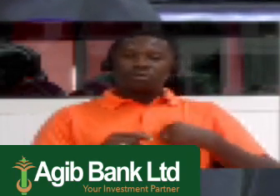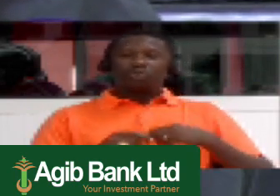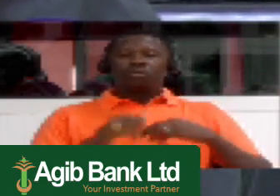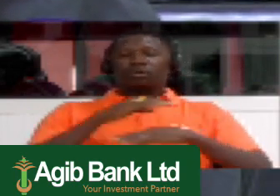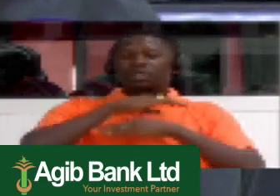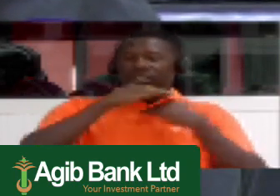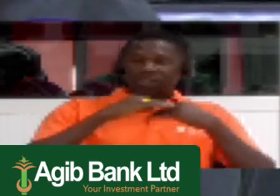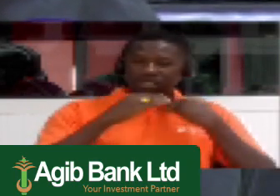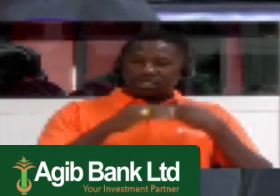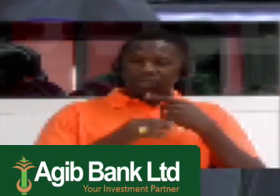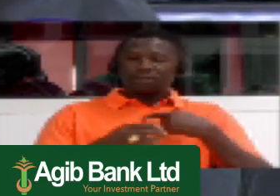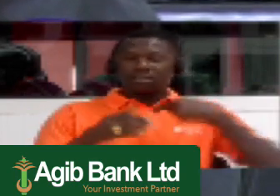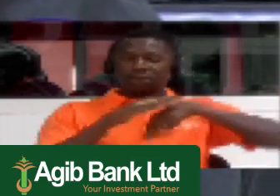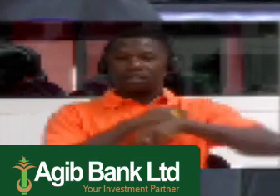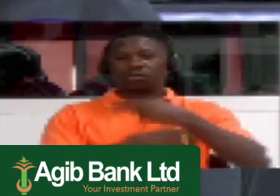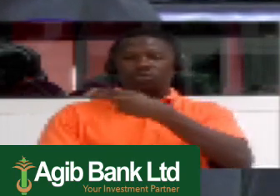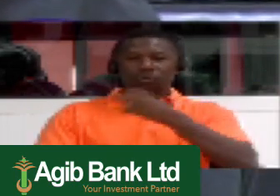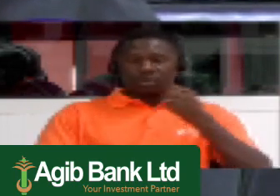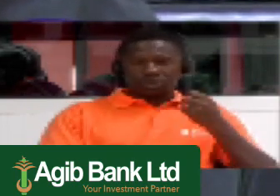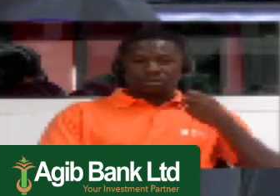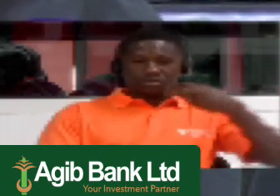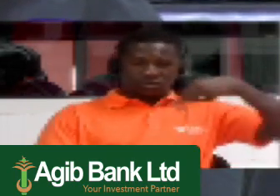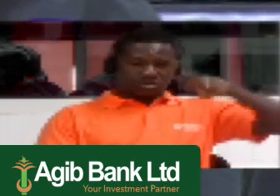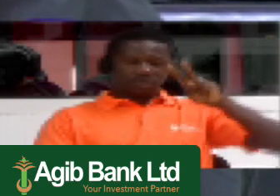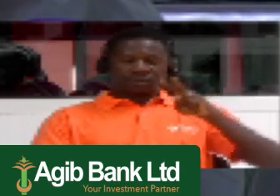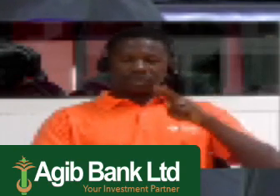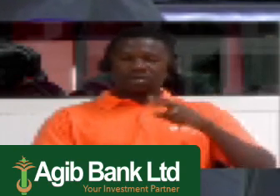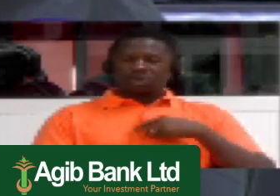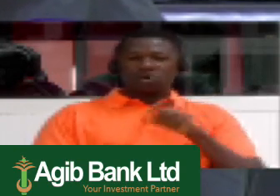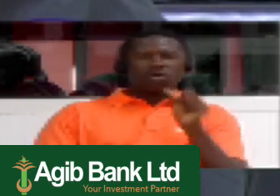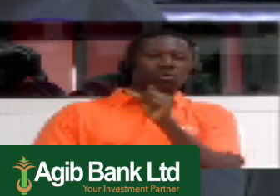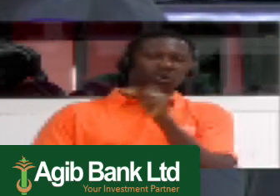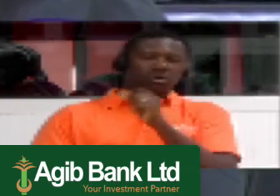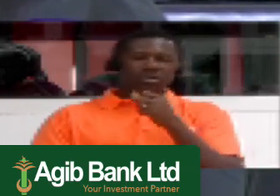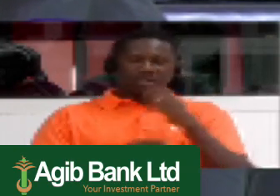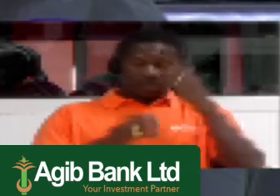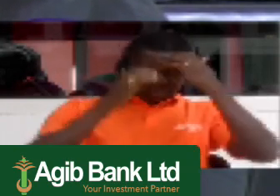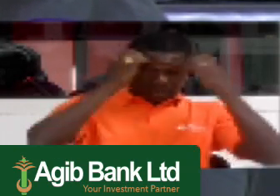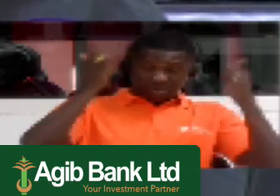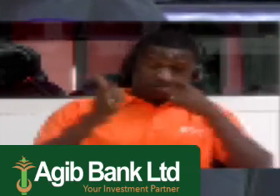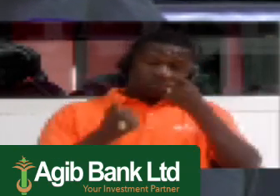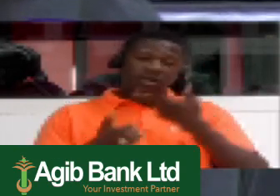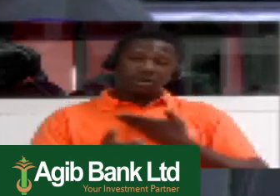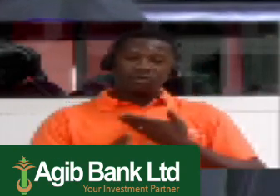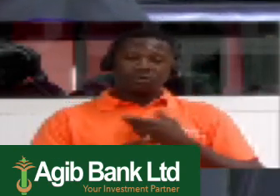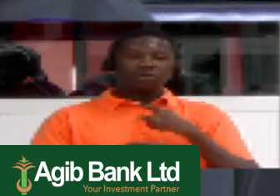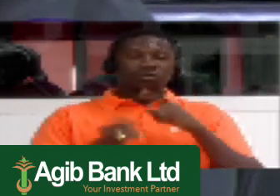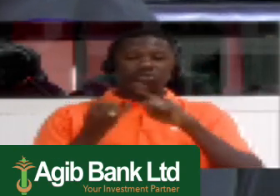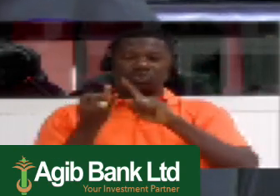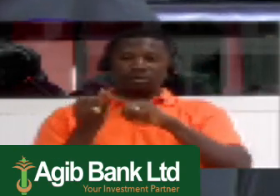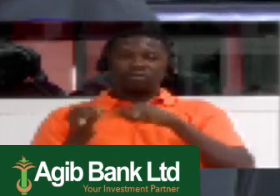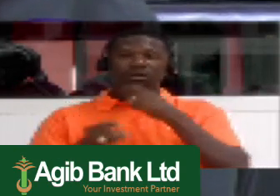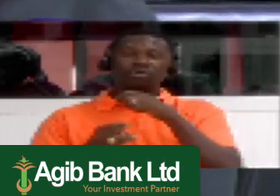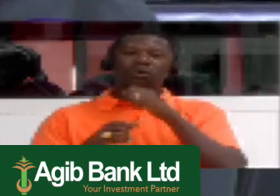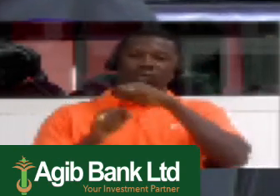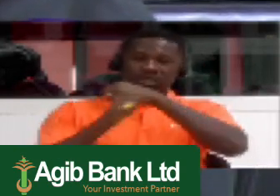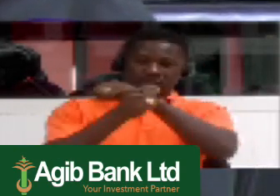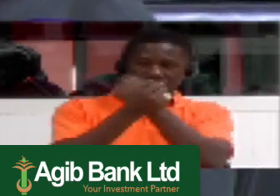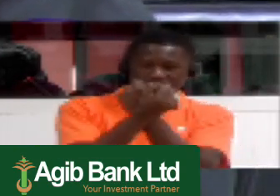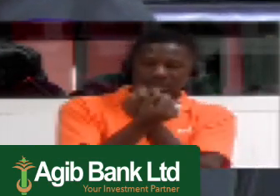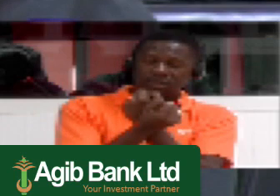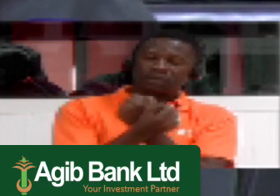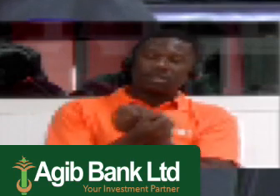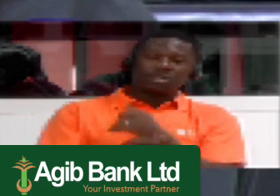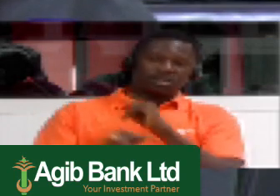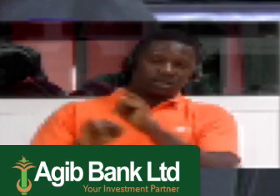in 2012. As well as any other experience you may have had. We'll also look at your subsequent arrest and